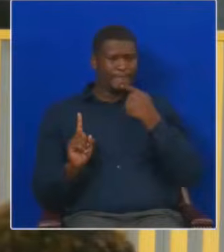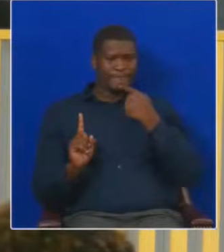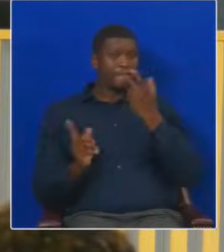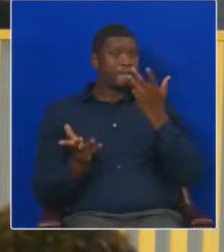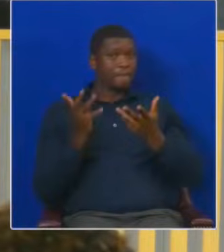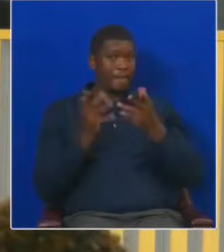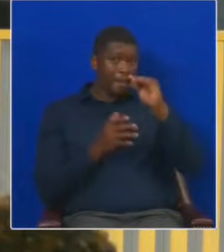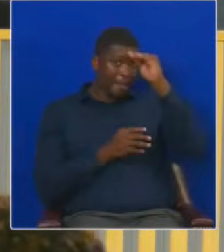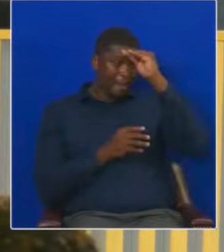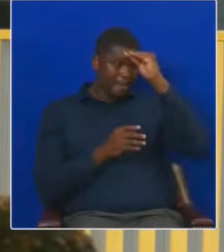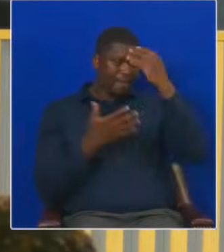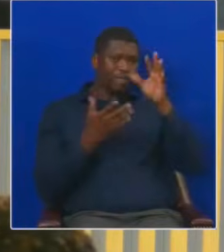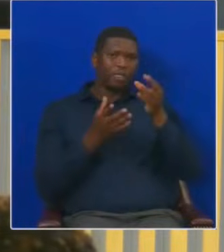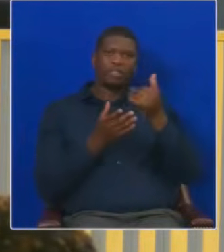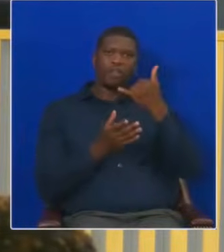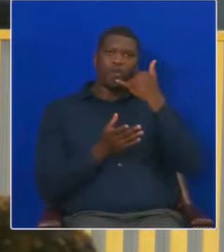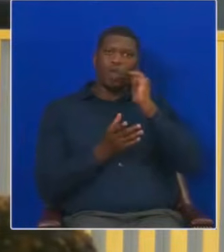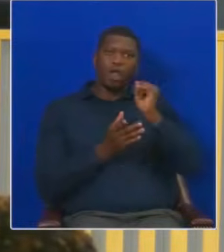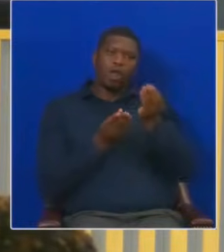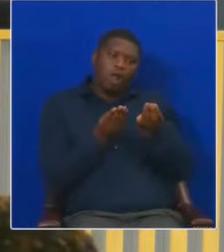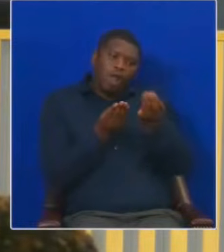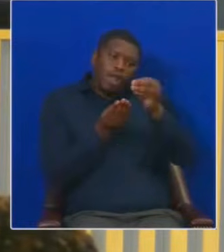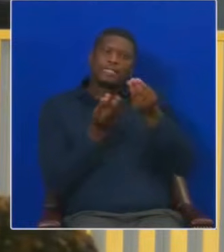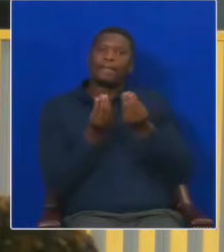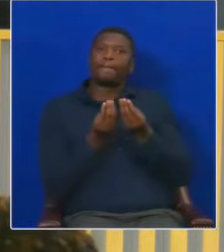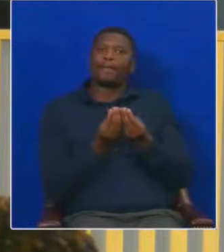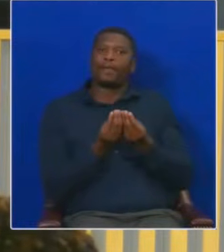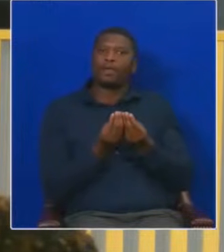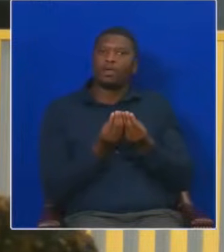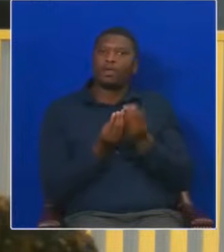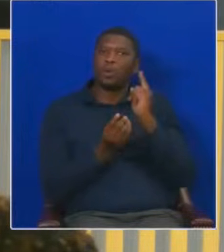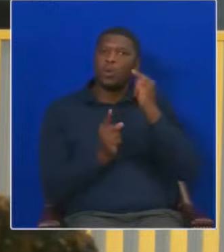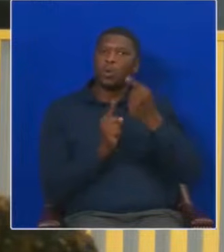phones. So indeed,